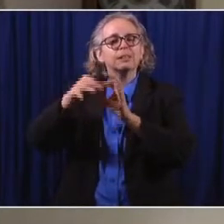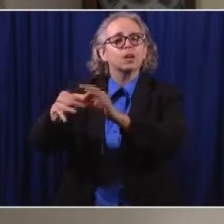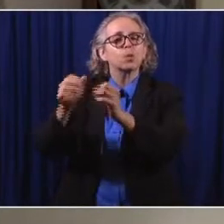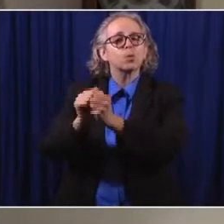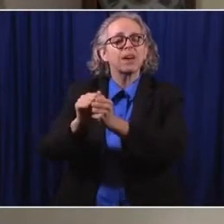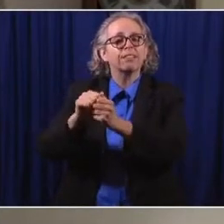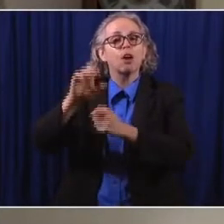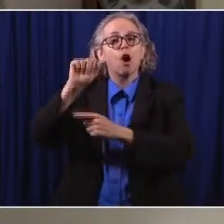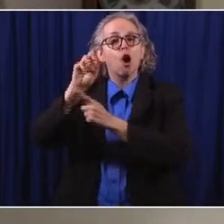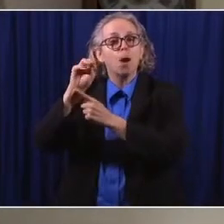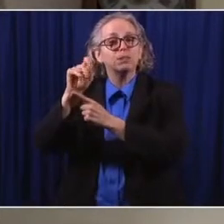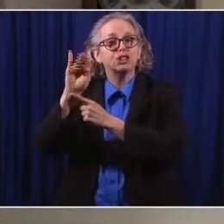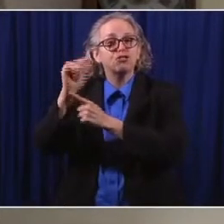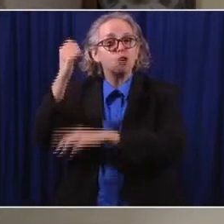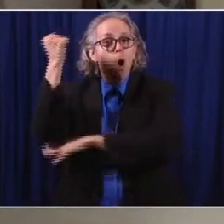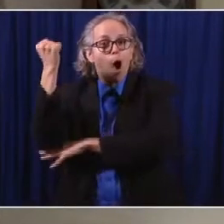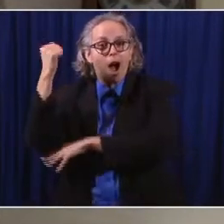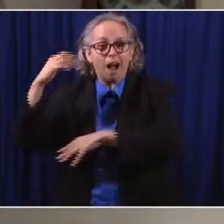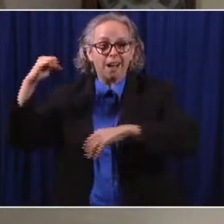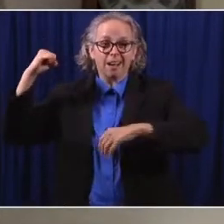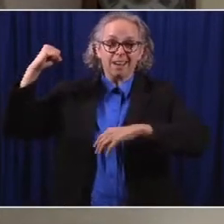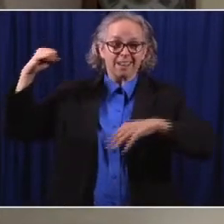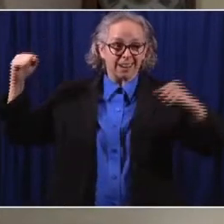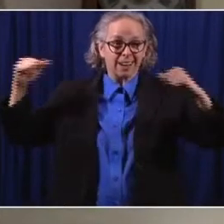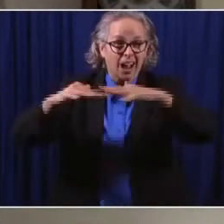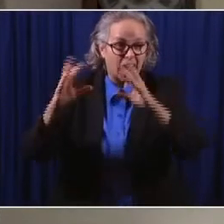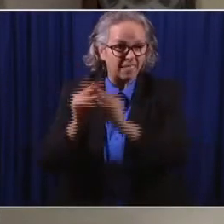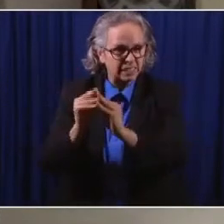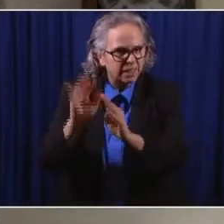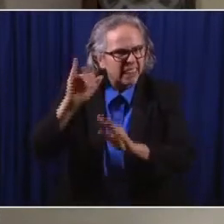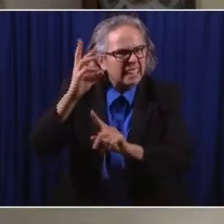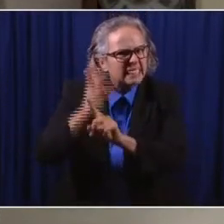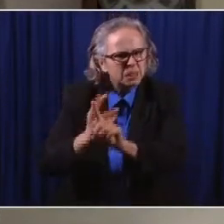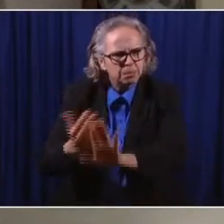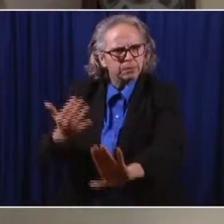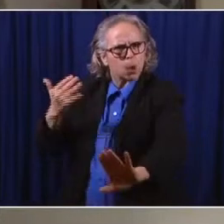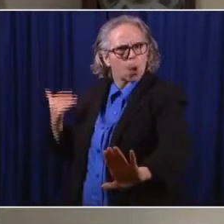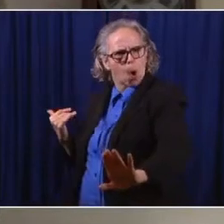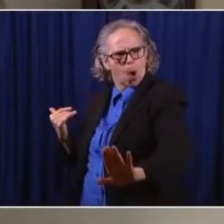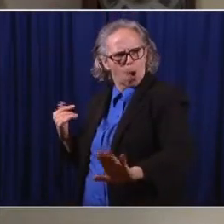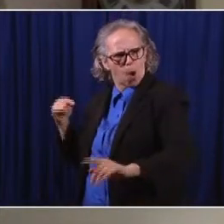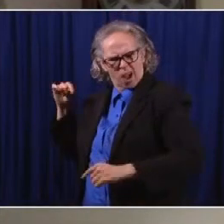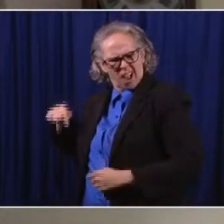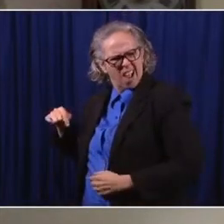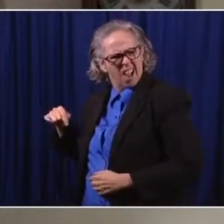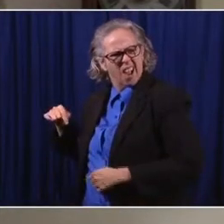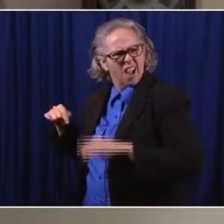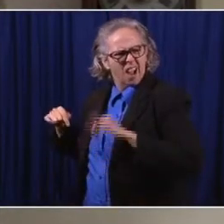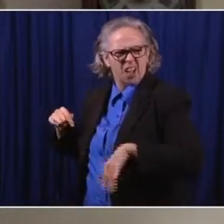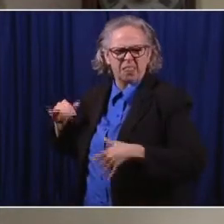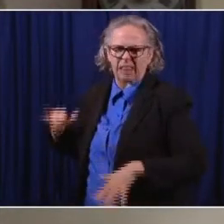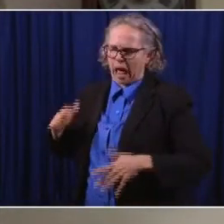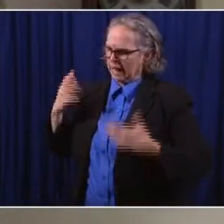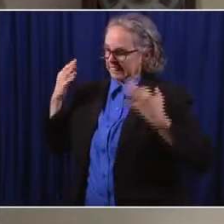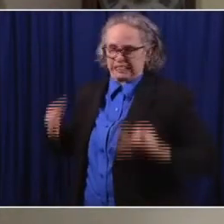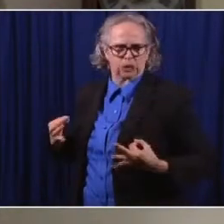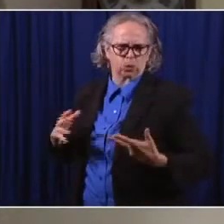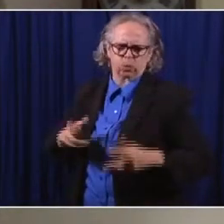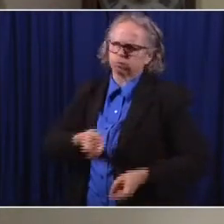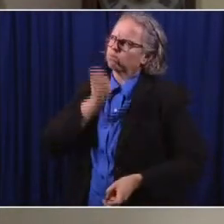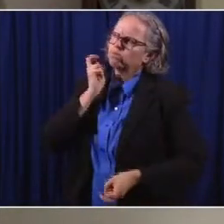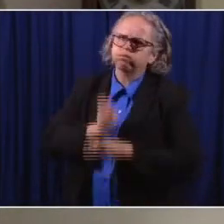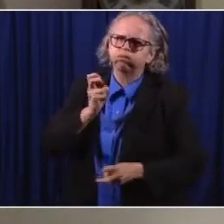was certainly a tough decision for us, but I believe it set Ohio on a